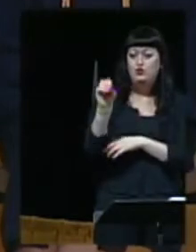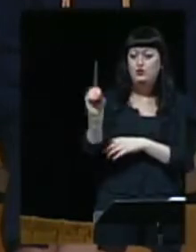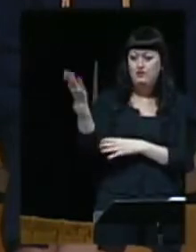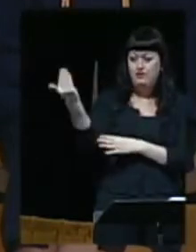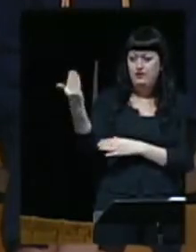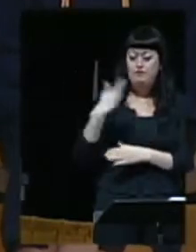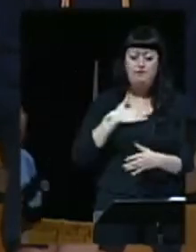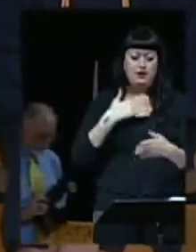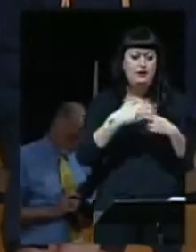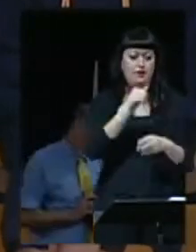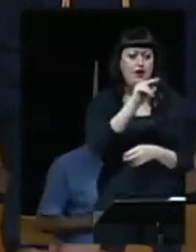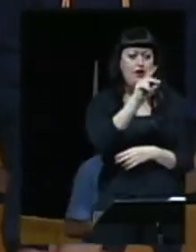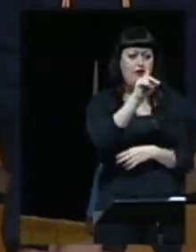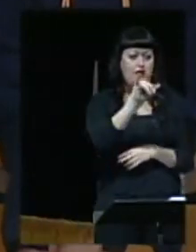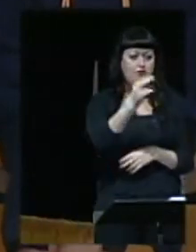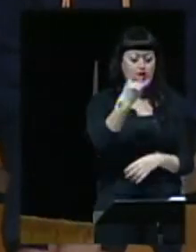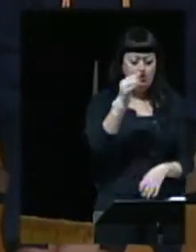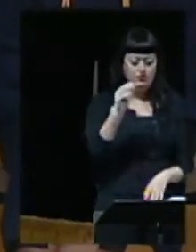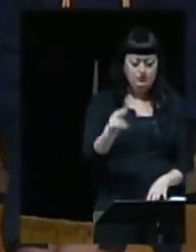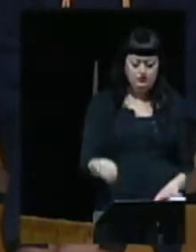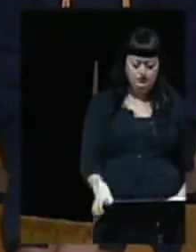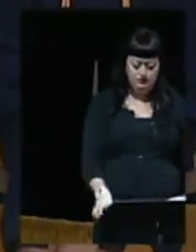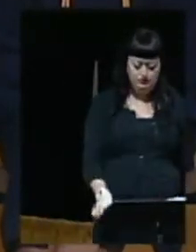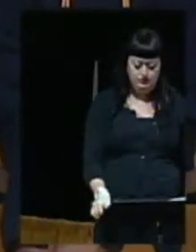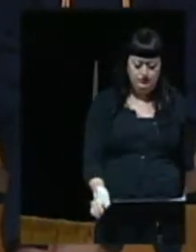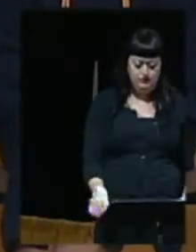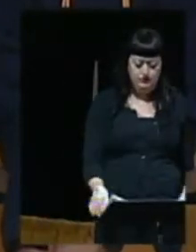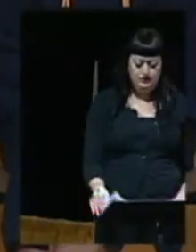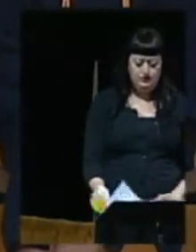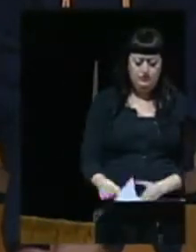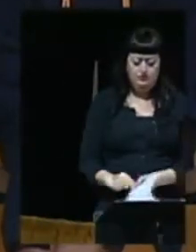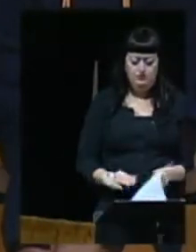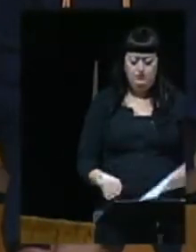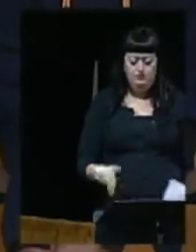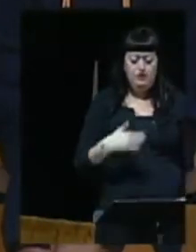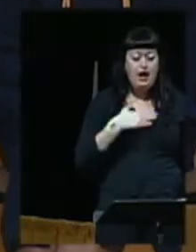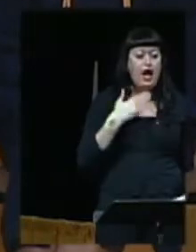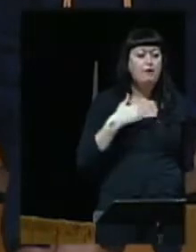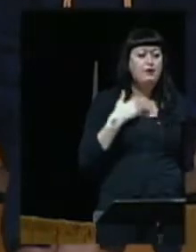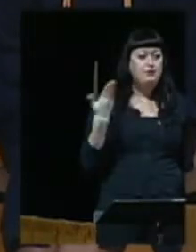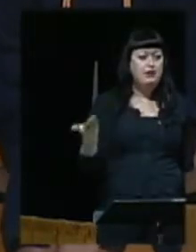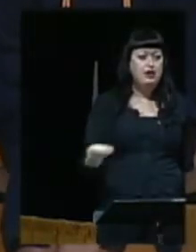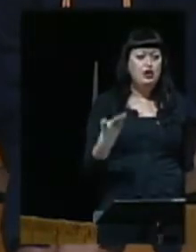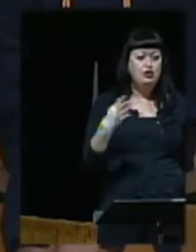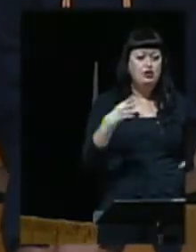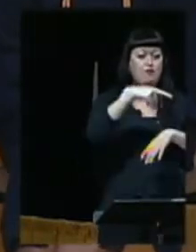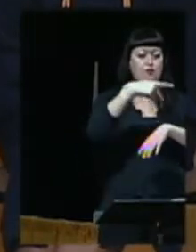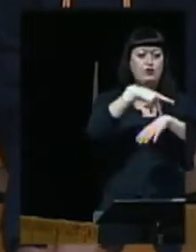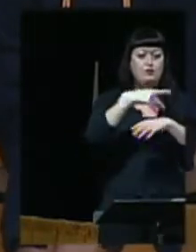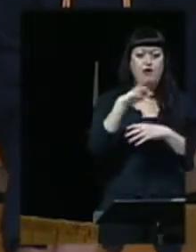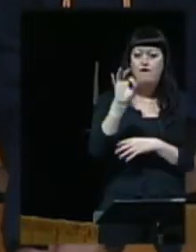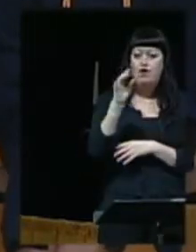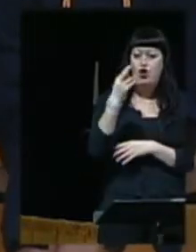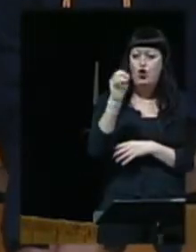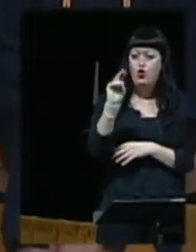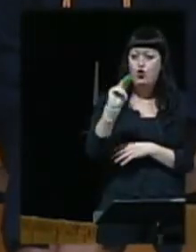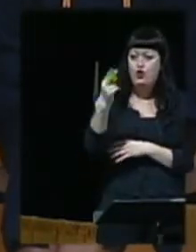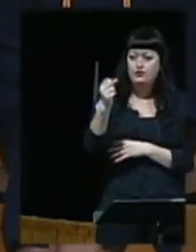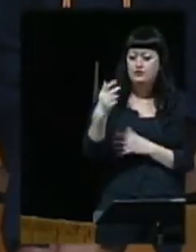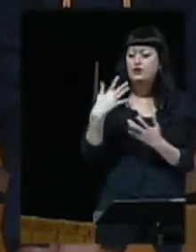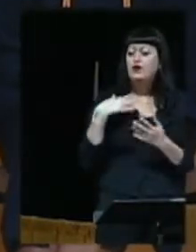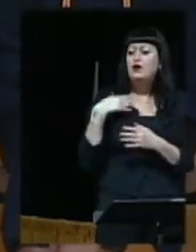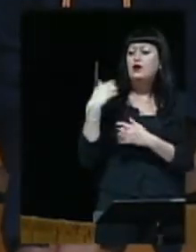is Andy Dolan, and it's my pleasure to be serving our school and community as the principal of Fargo North High School. This is